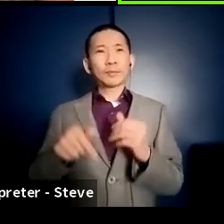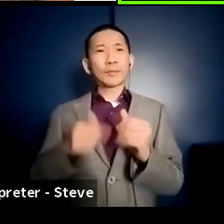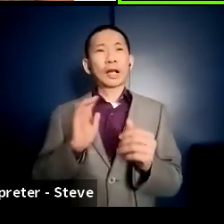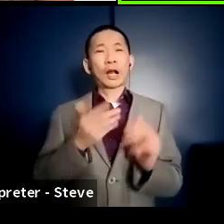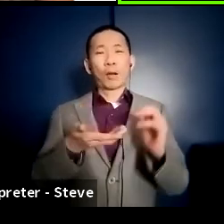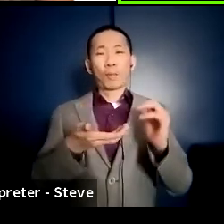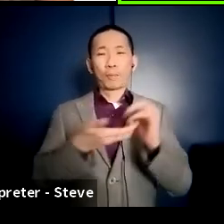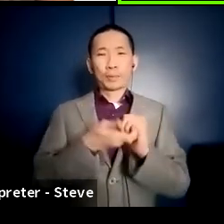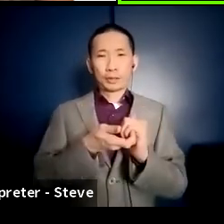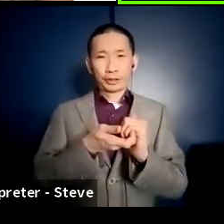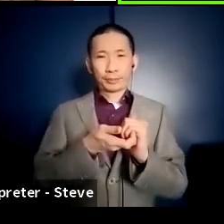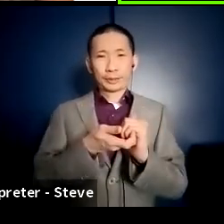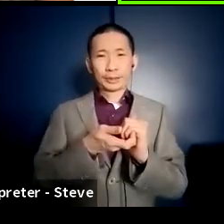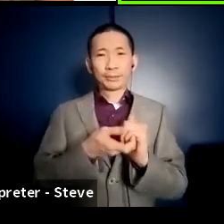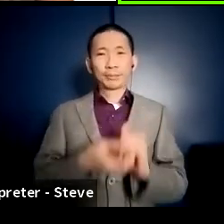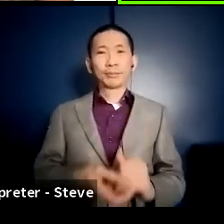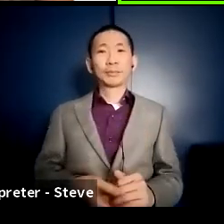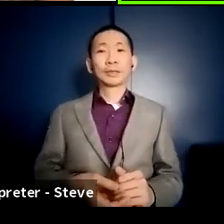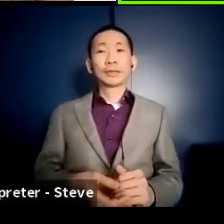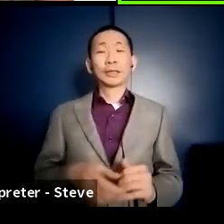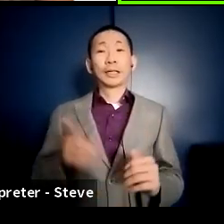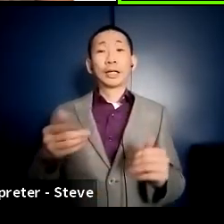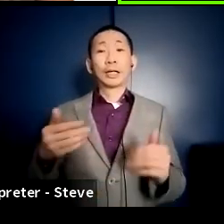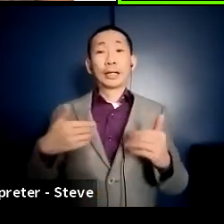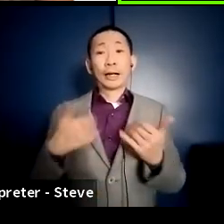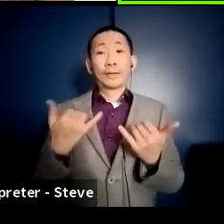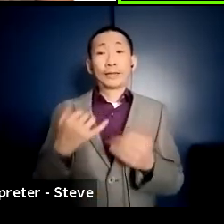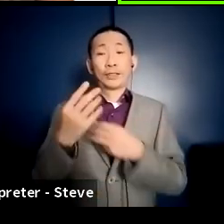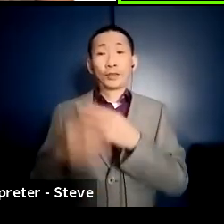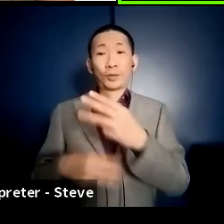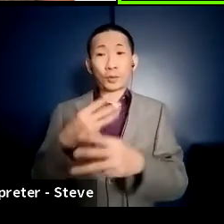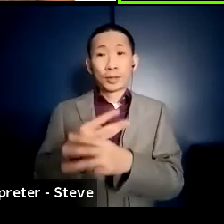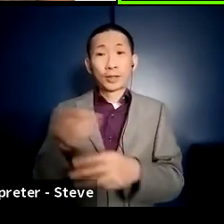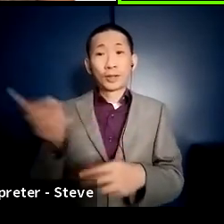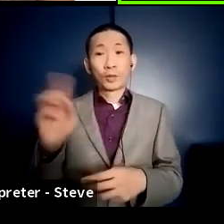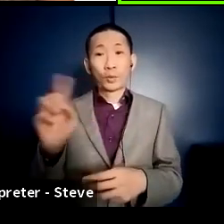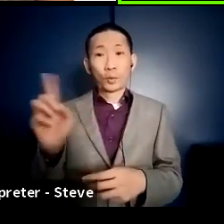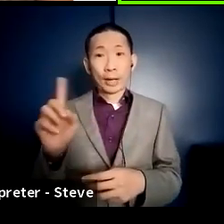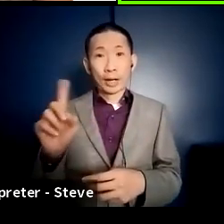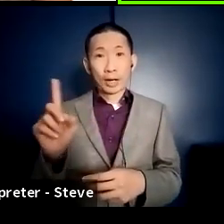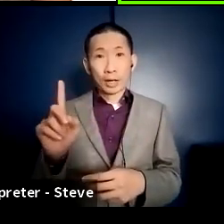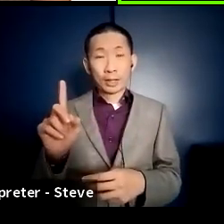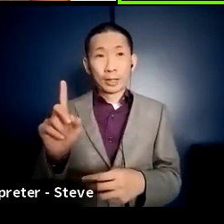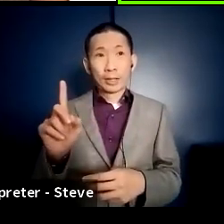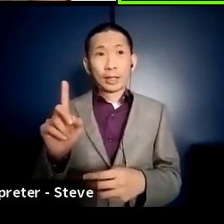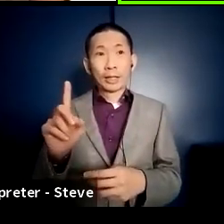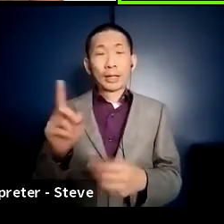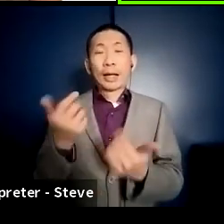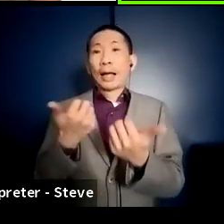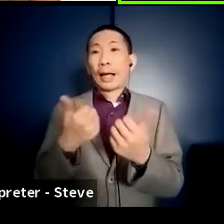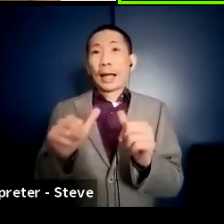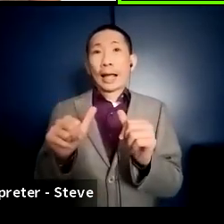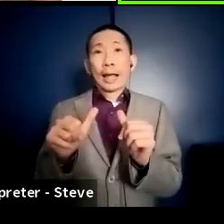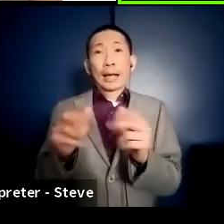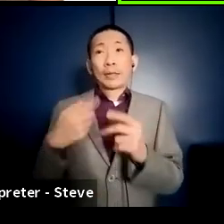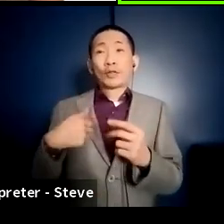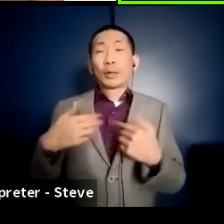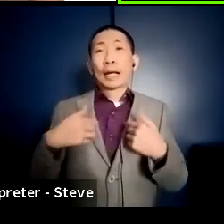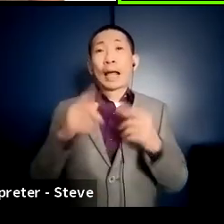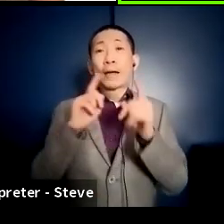partnerships. There exist worlds where whenever we have like talkbacks